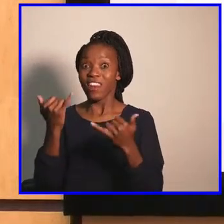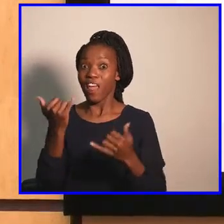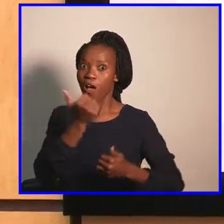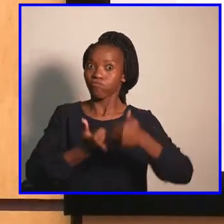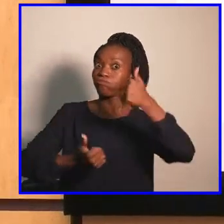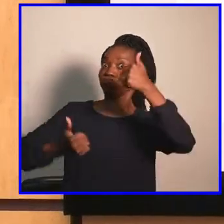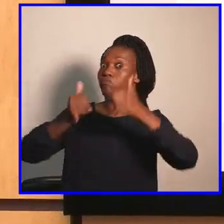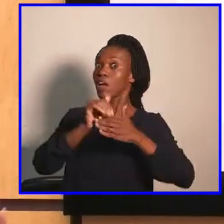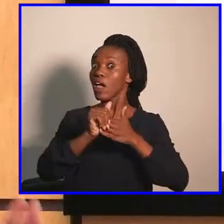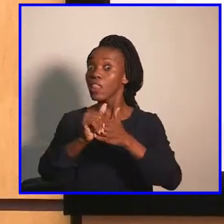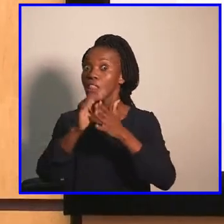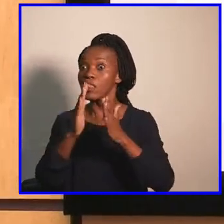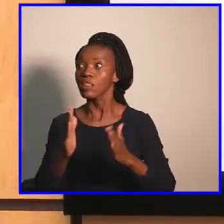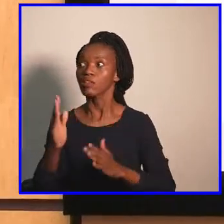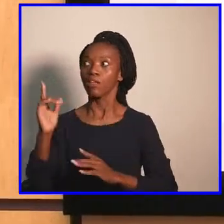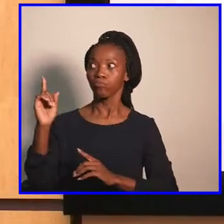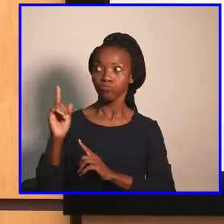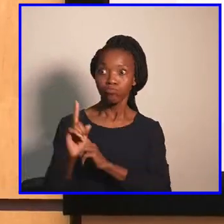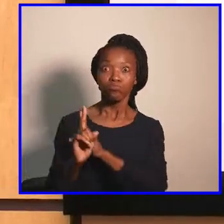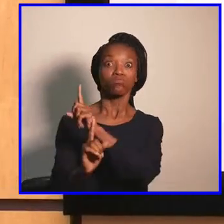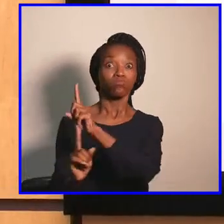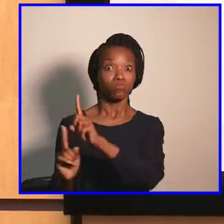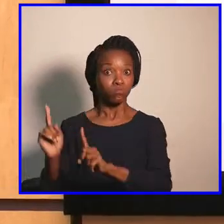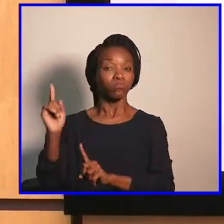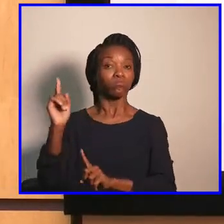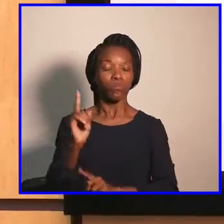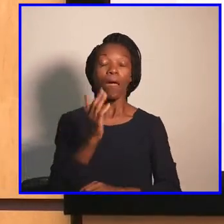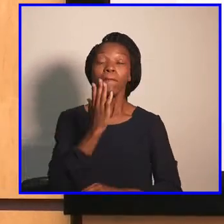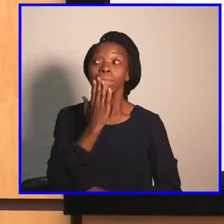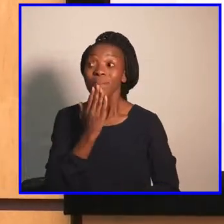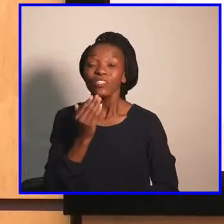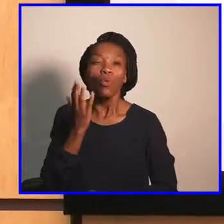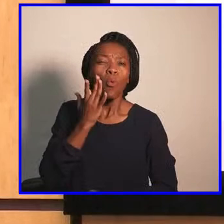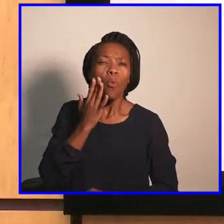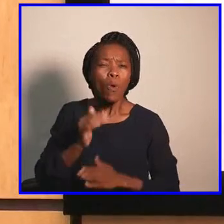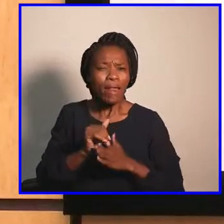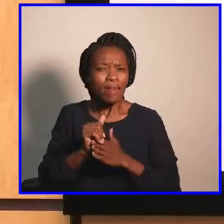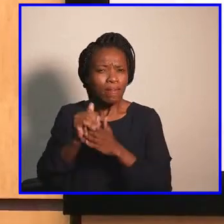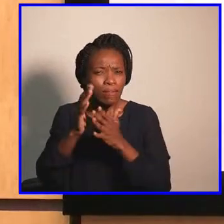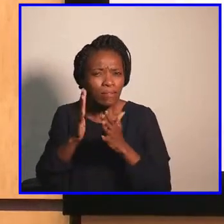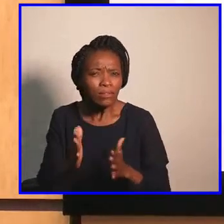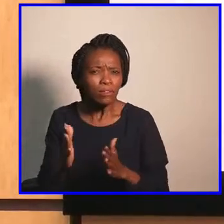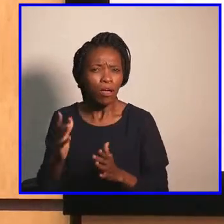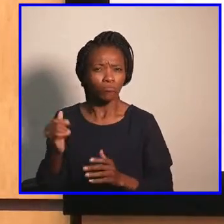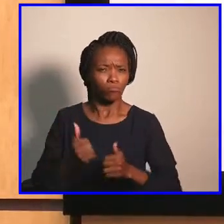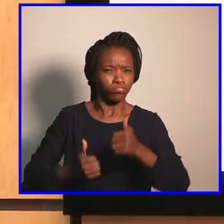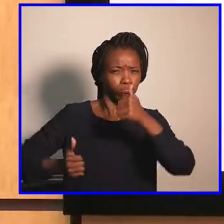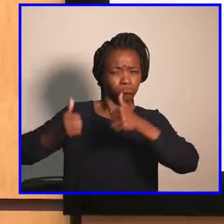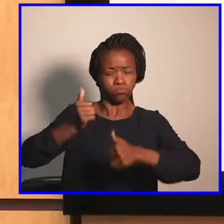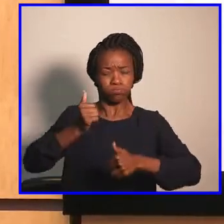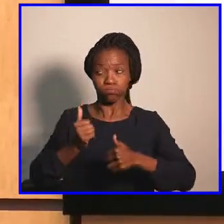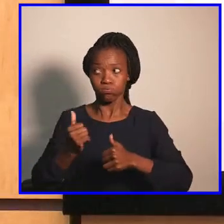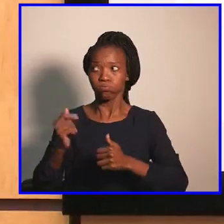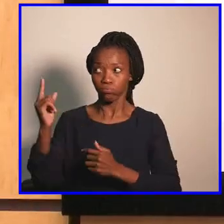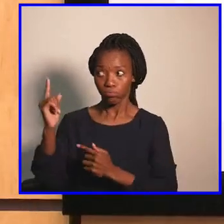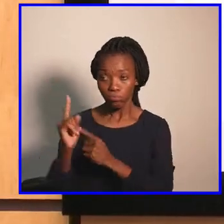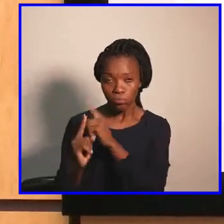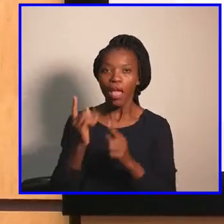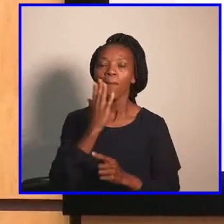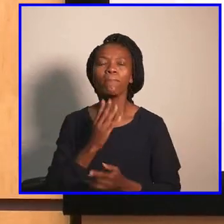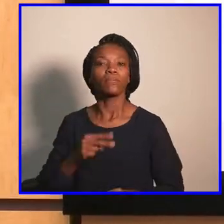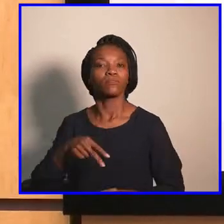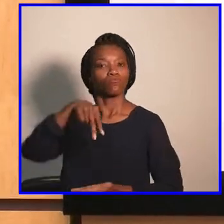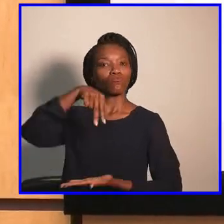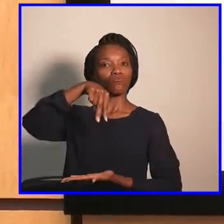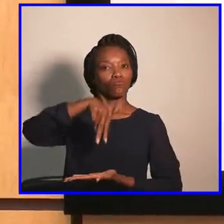up, and as they come up, I would ask you to rise. As they come up, I'll ask you to rise for the